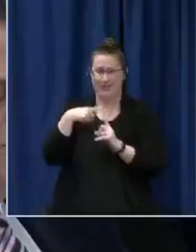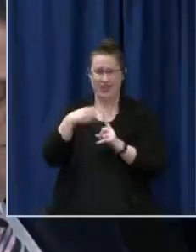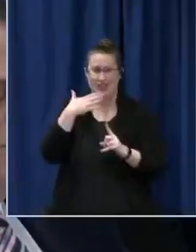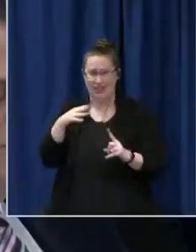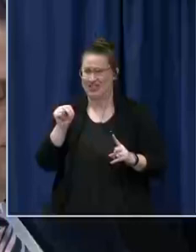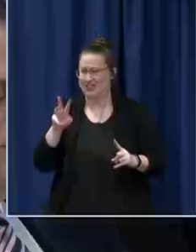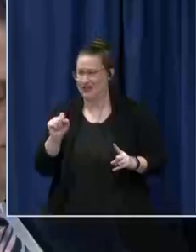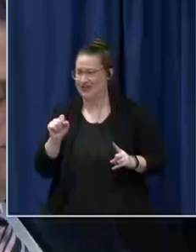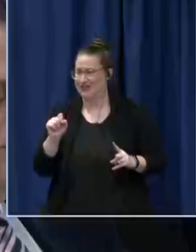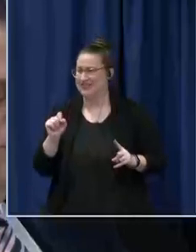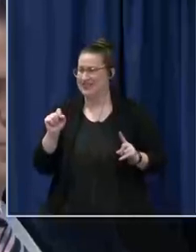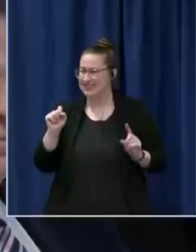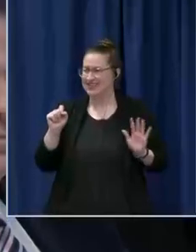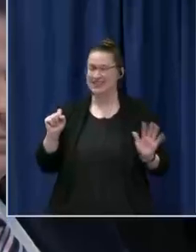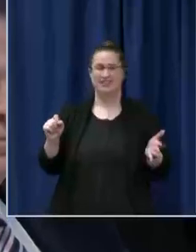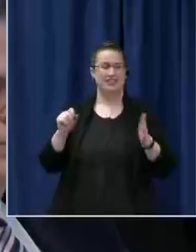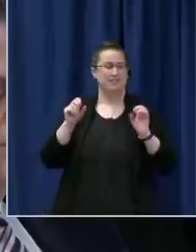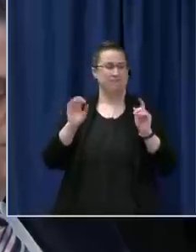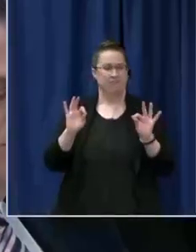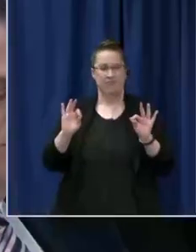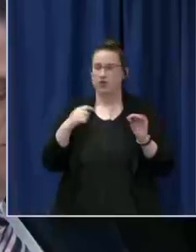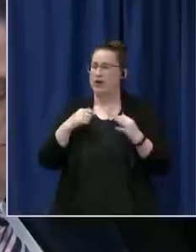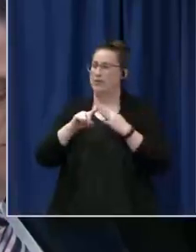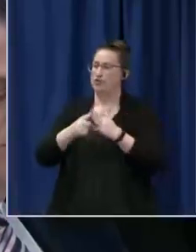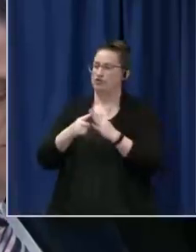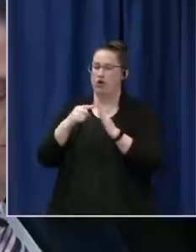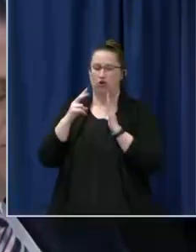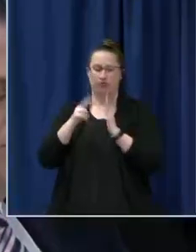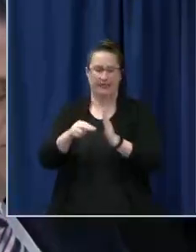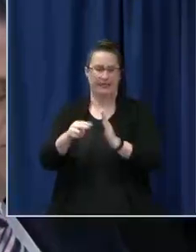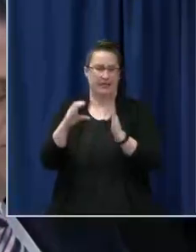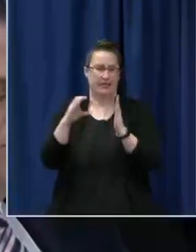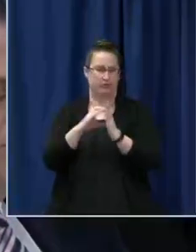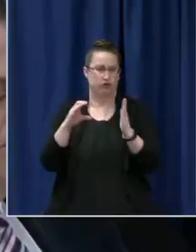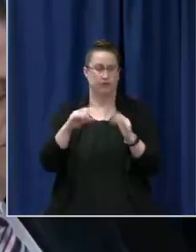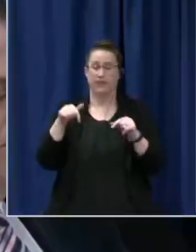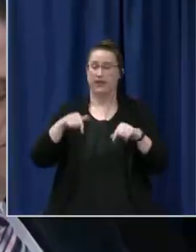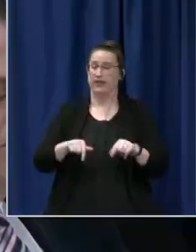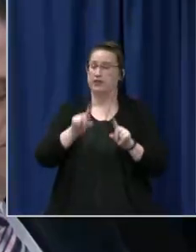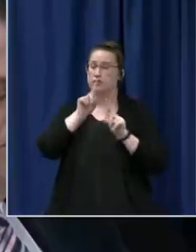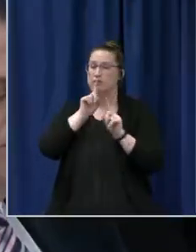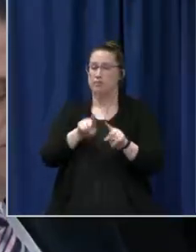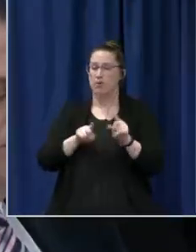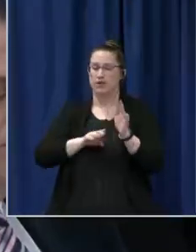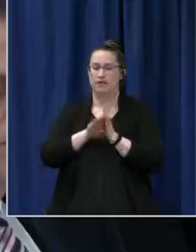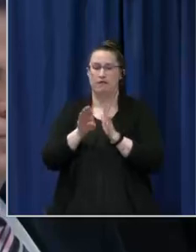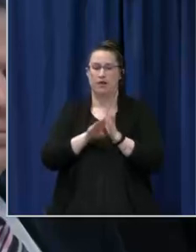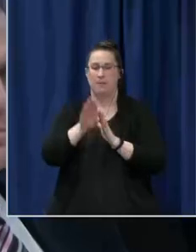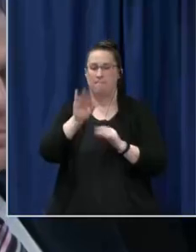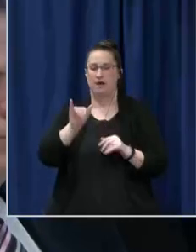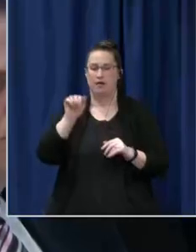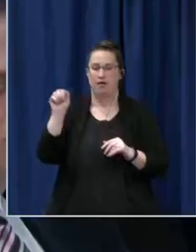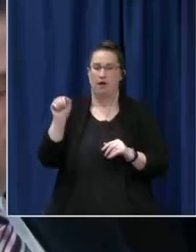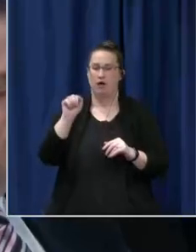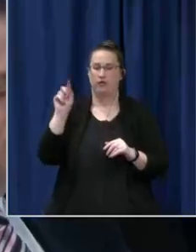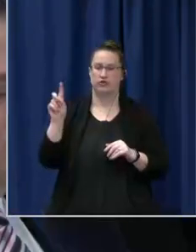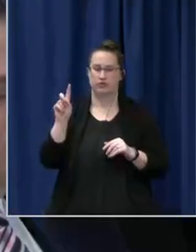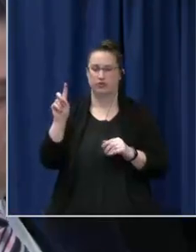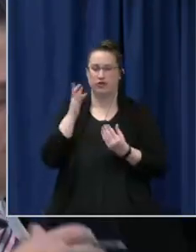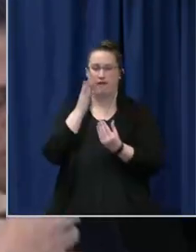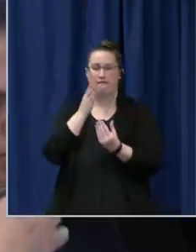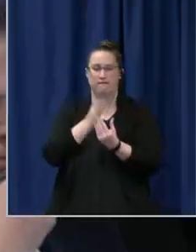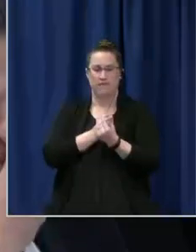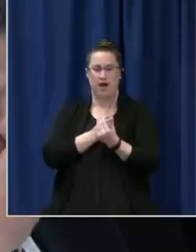begin reading the introduction here. This report, developed by the Audio Description